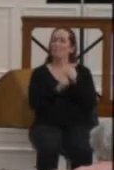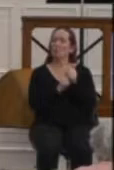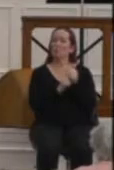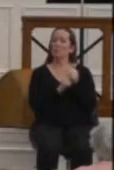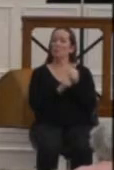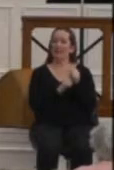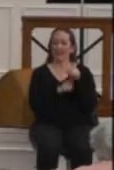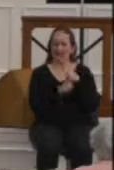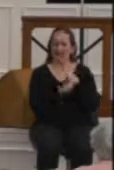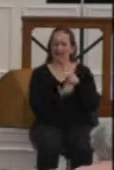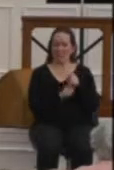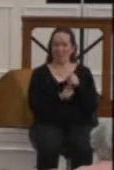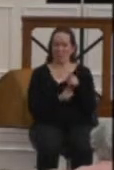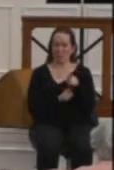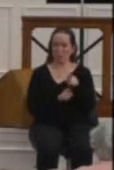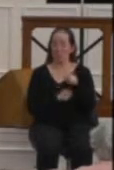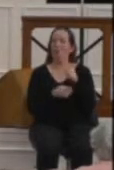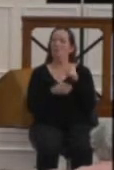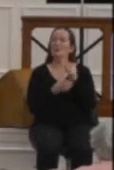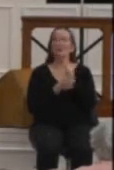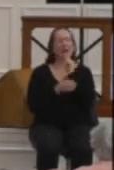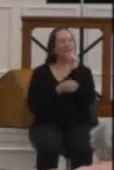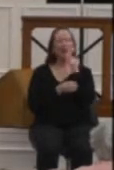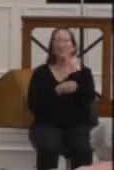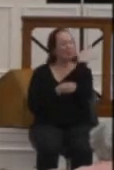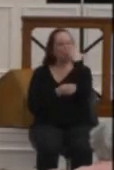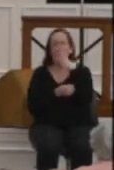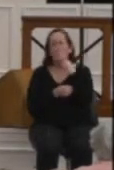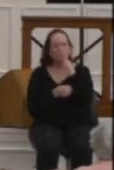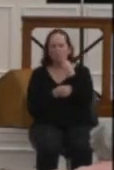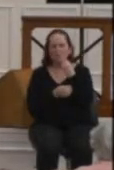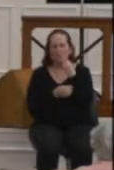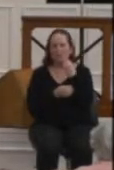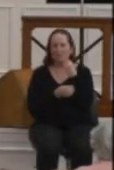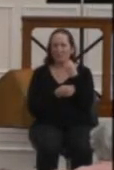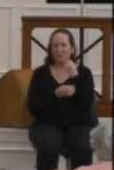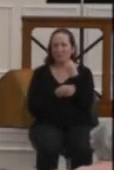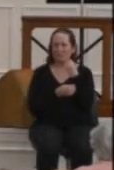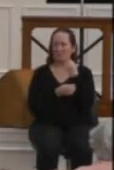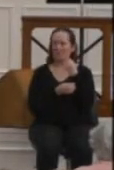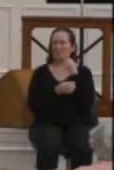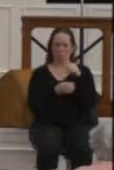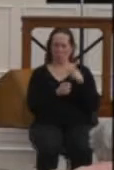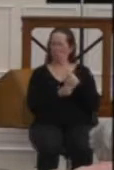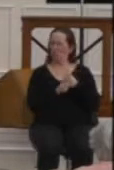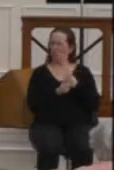aren't that appealing in appearance, if you will.